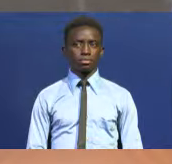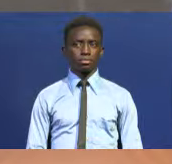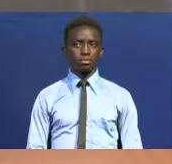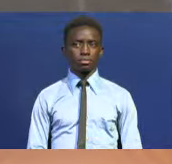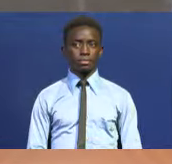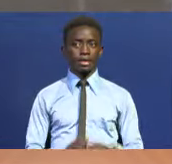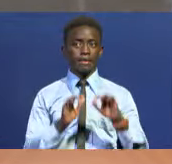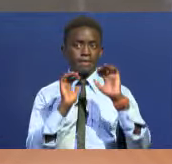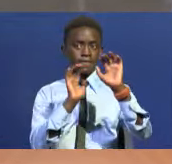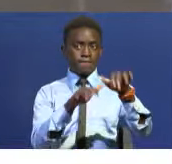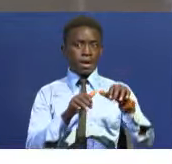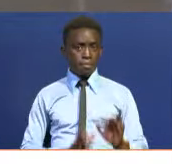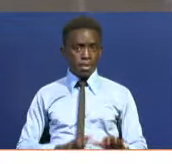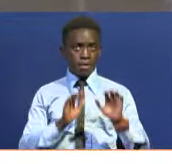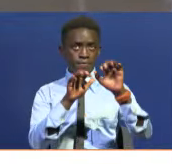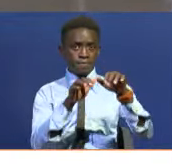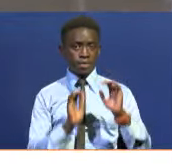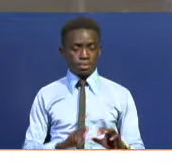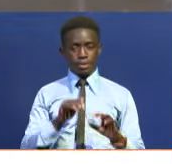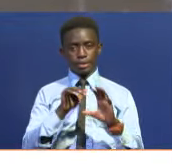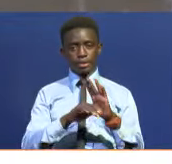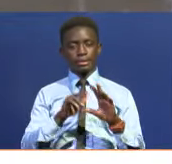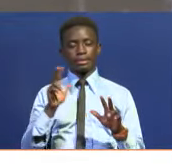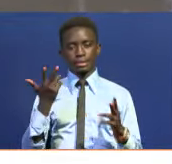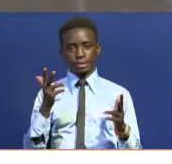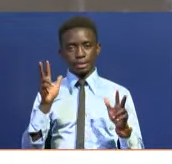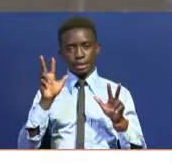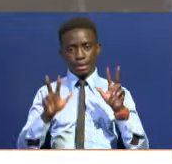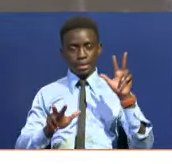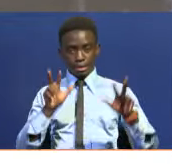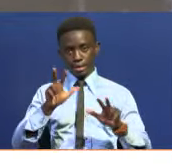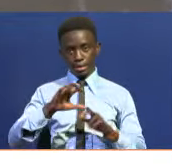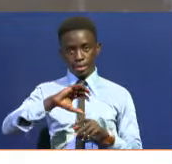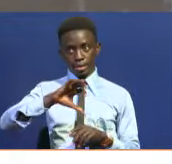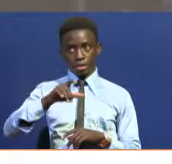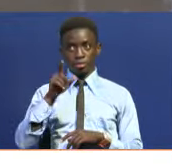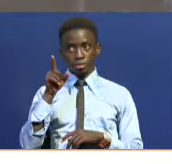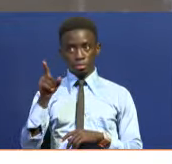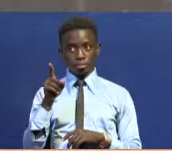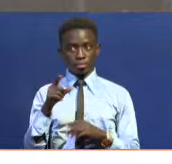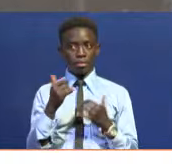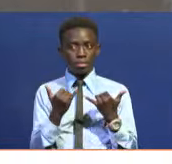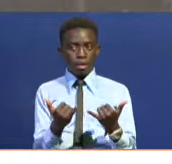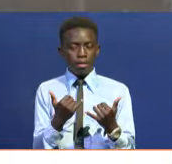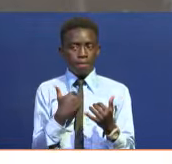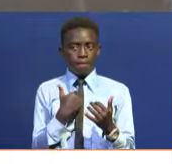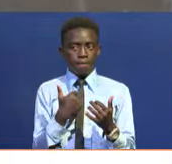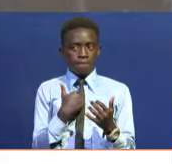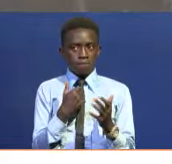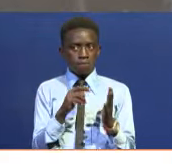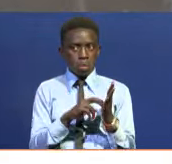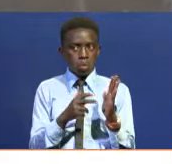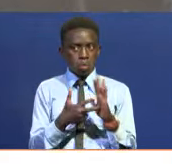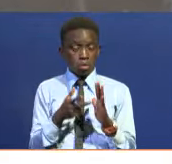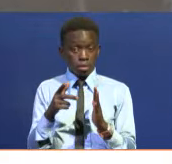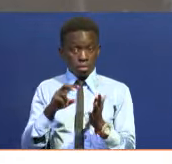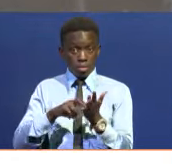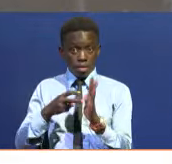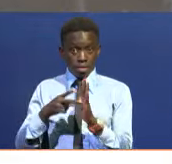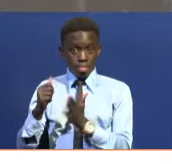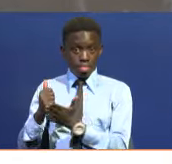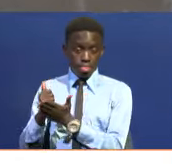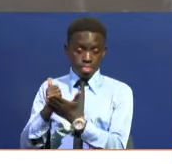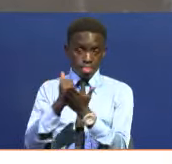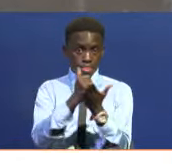Farmers in Kirinyaga County are reaping from irrigation projects initiated by the county government. The projects have enabled thousands